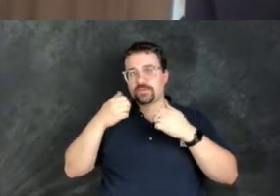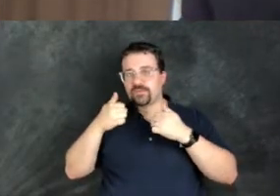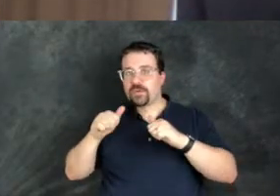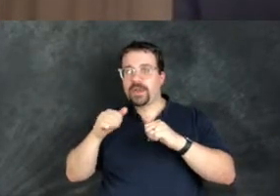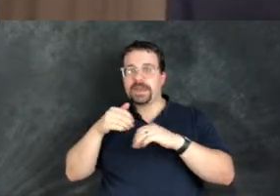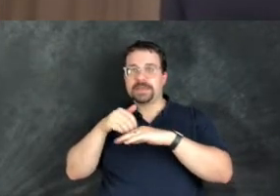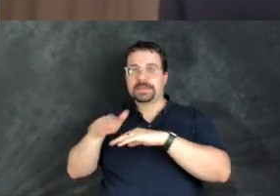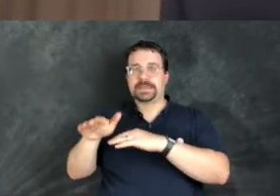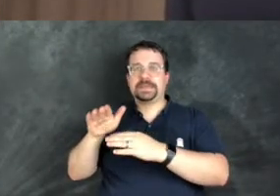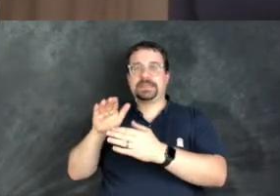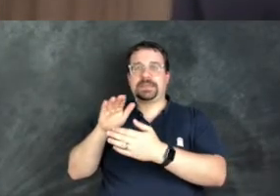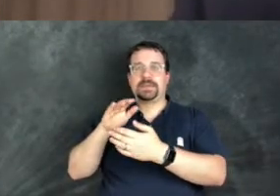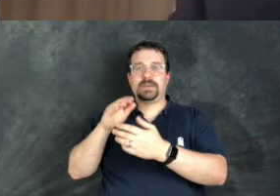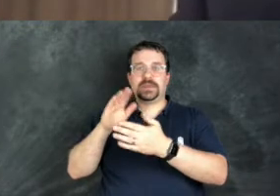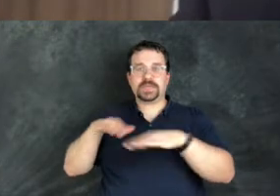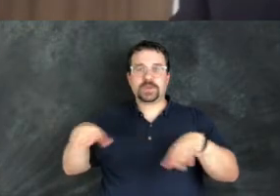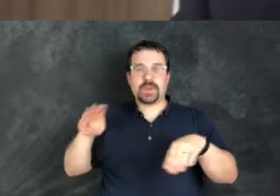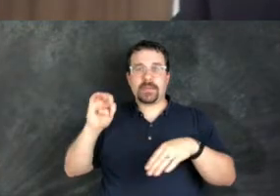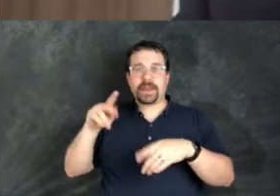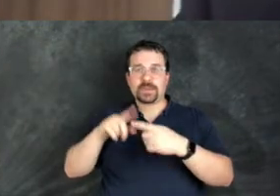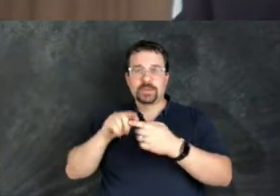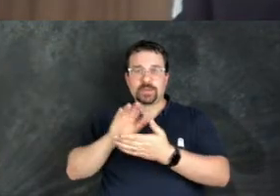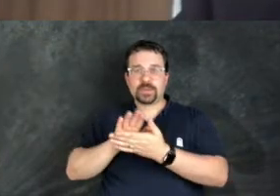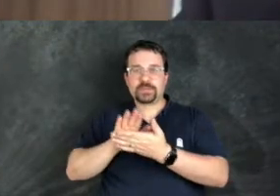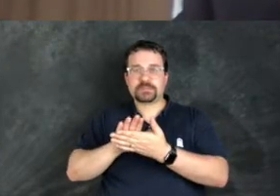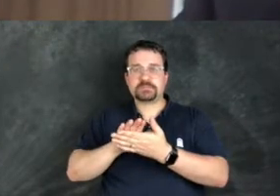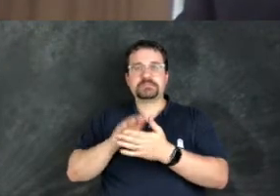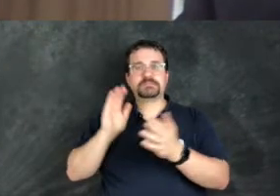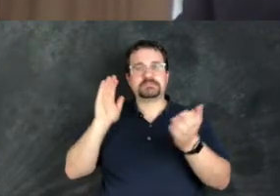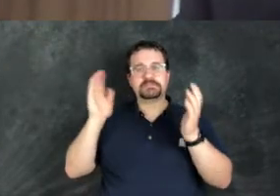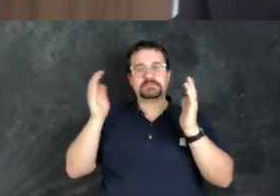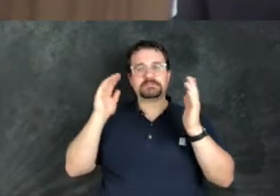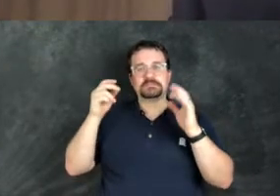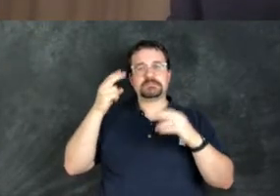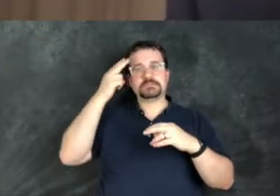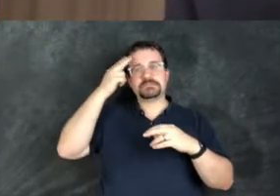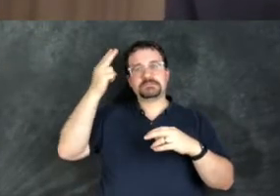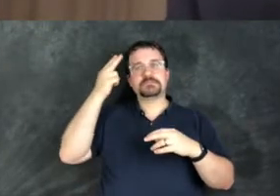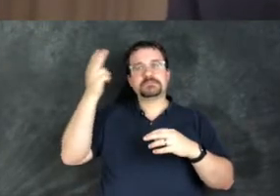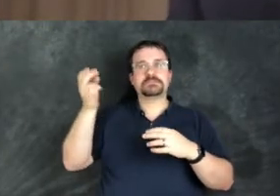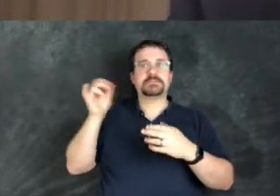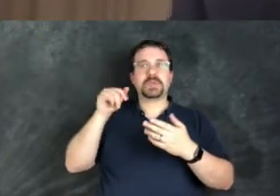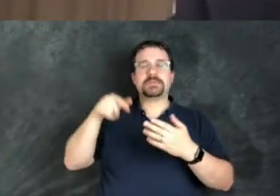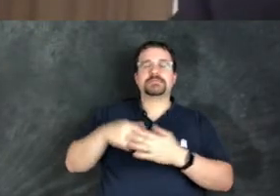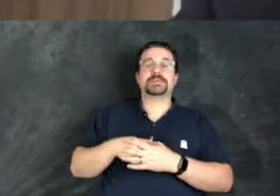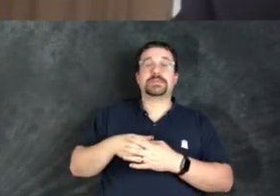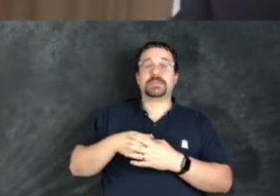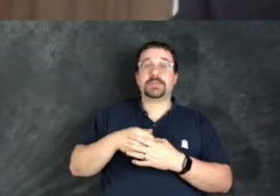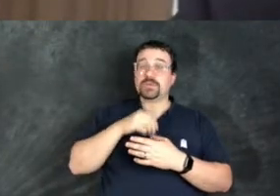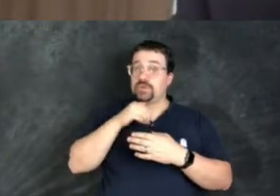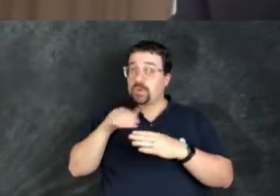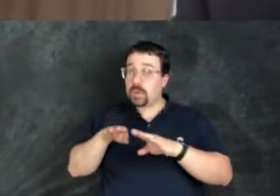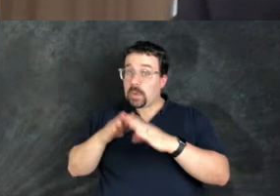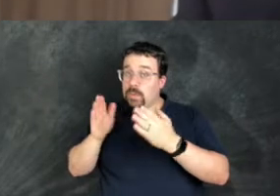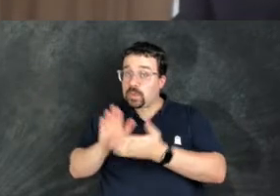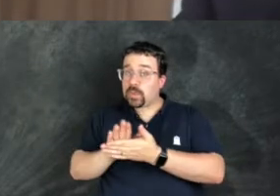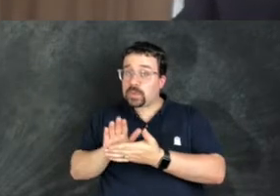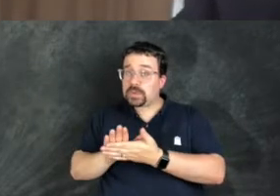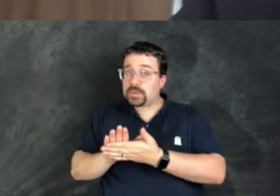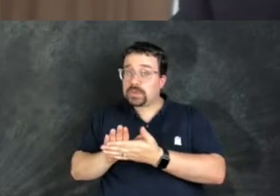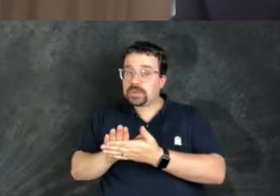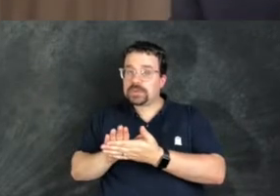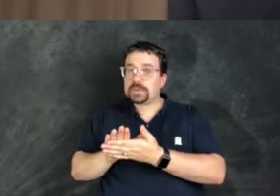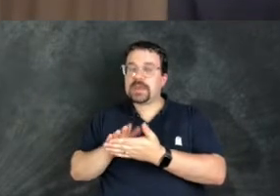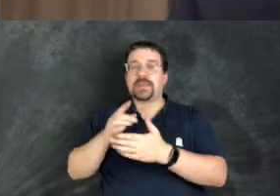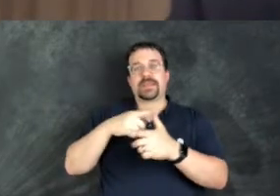sending our children back to school. It seems to me the hypothesis goes something like this: if we don't open our